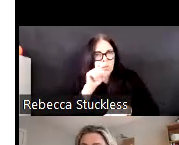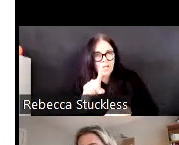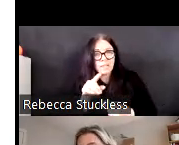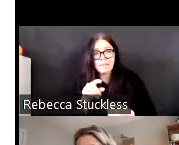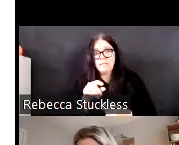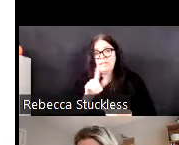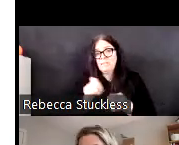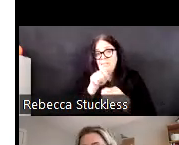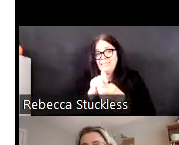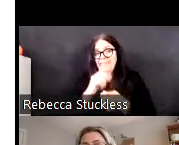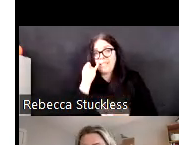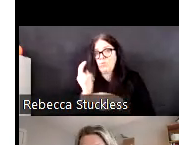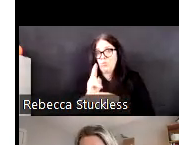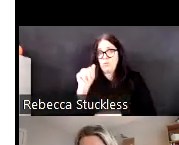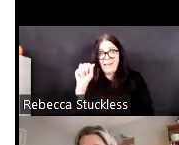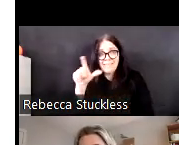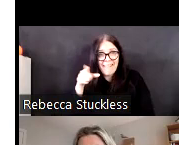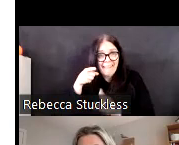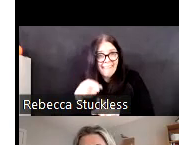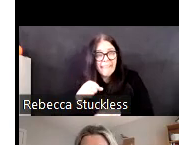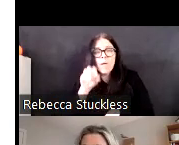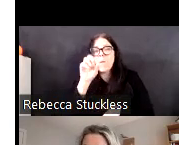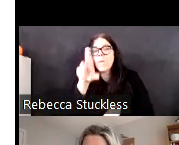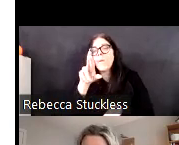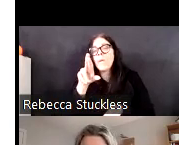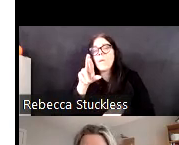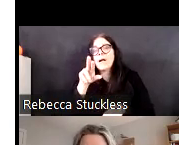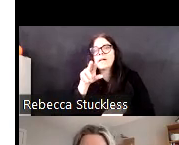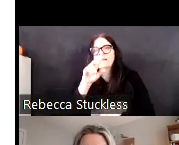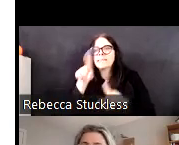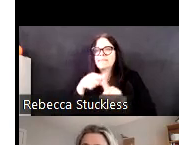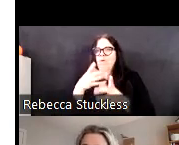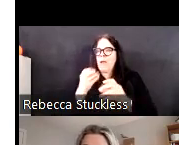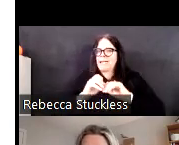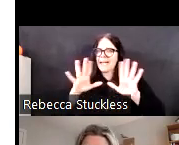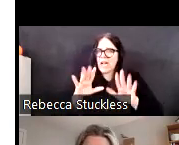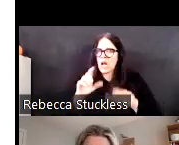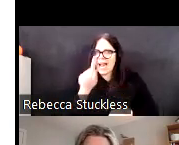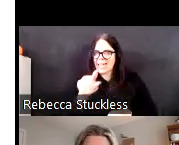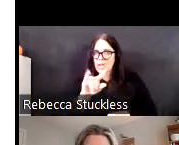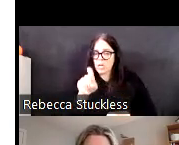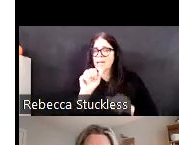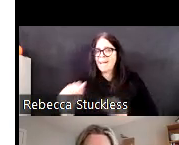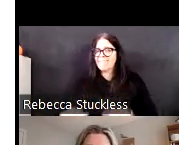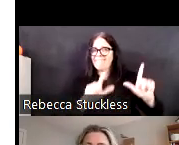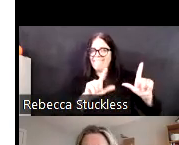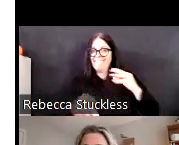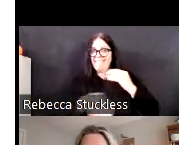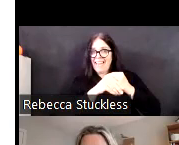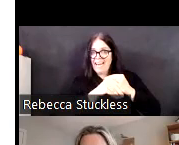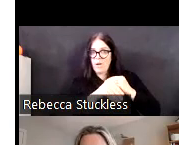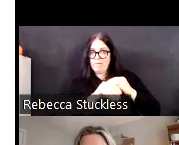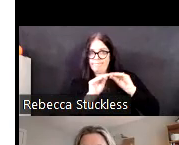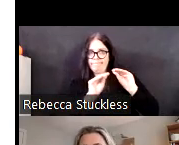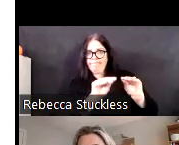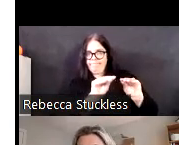when you need to use ASL language or specific way of asking a question, you can add a video in your form to make it a